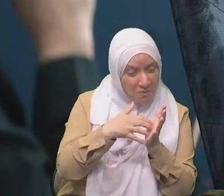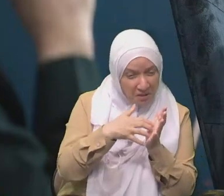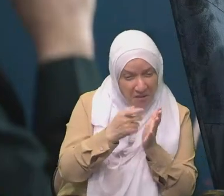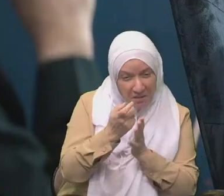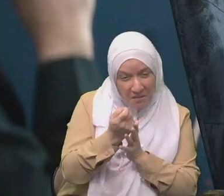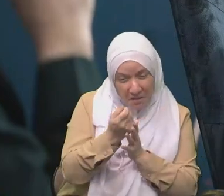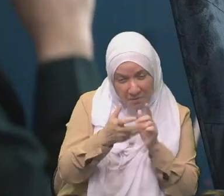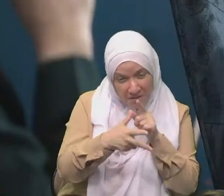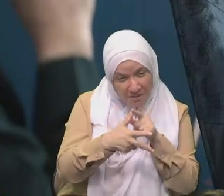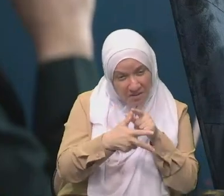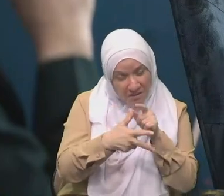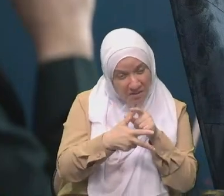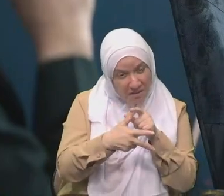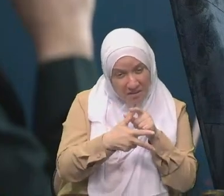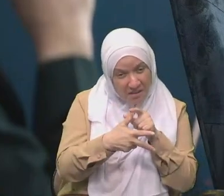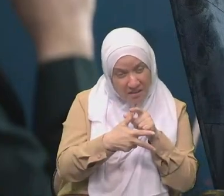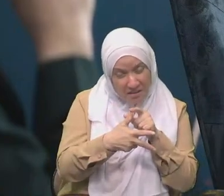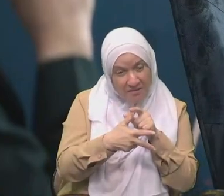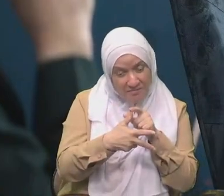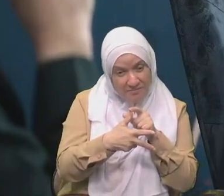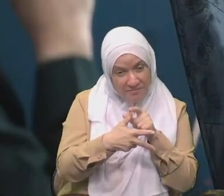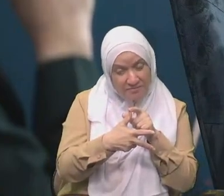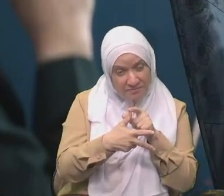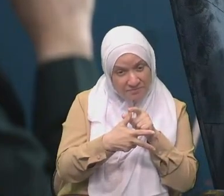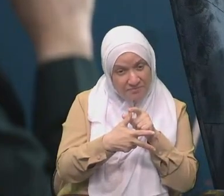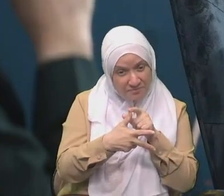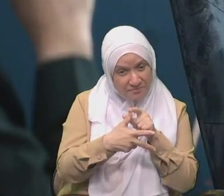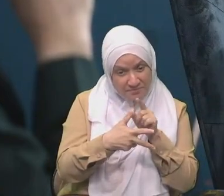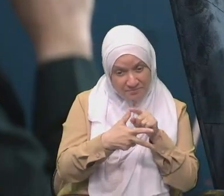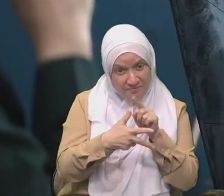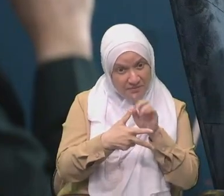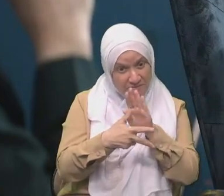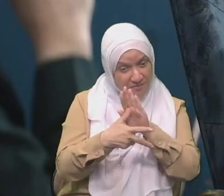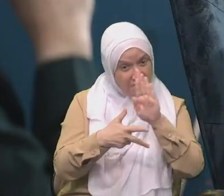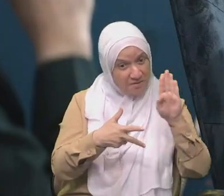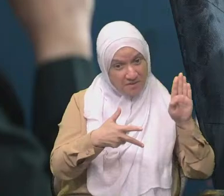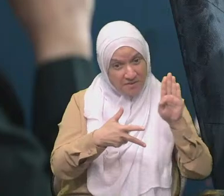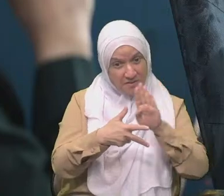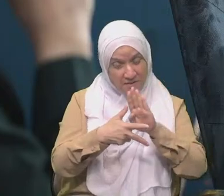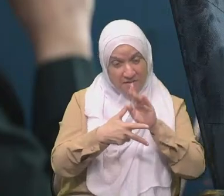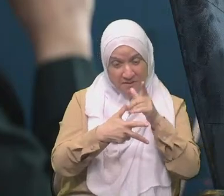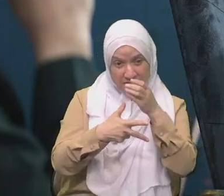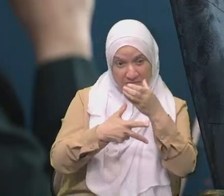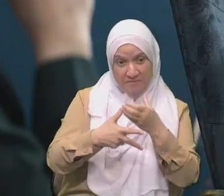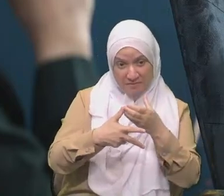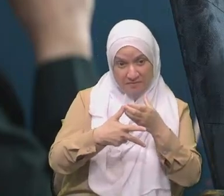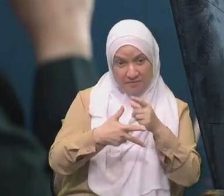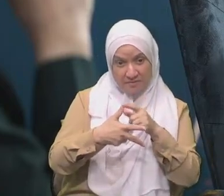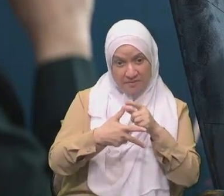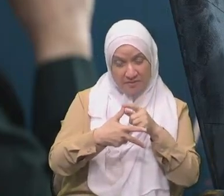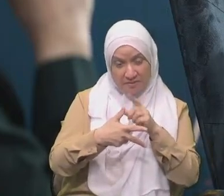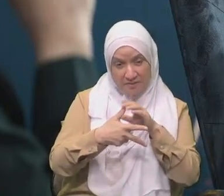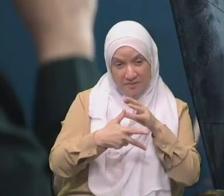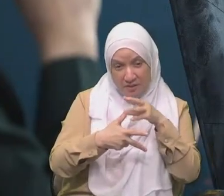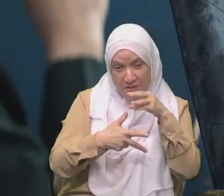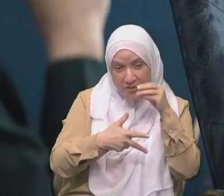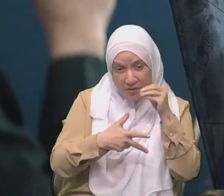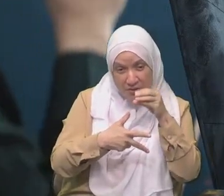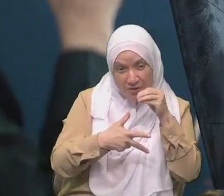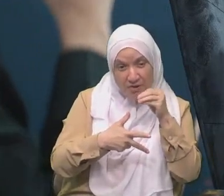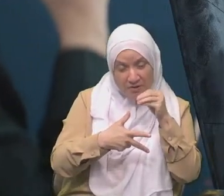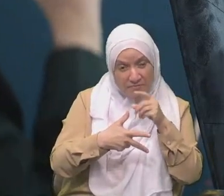The first span of a hand would come to start seeking knowledge. What does that breed? Arrogance. Because you know a few things here and there, you think you know everything,